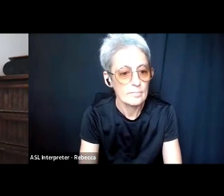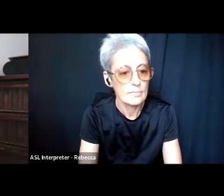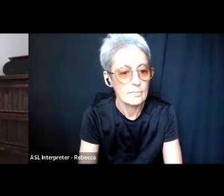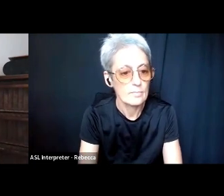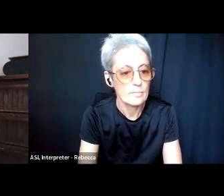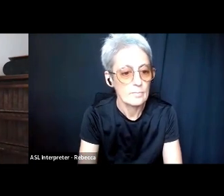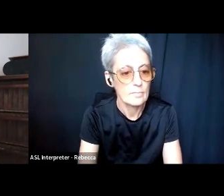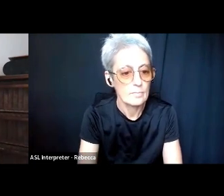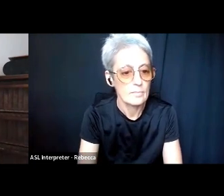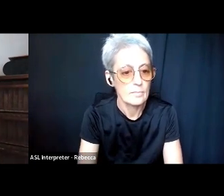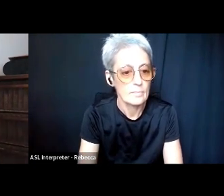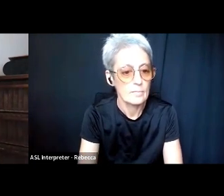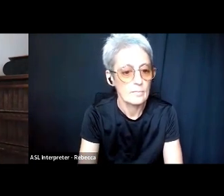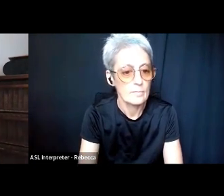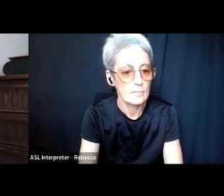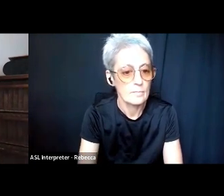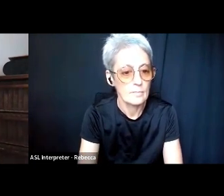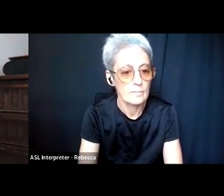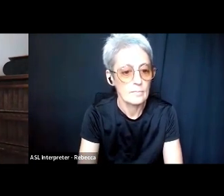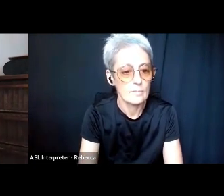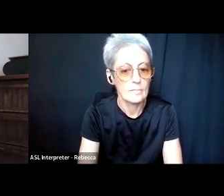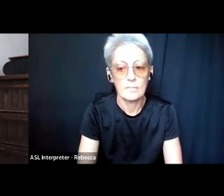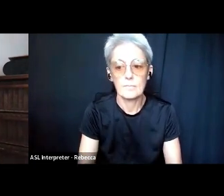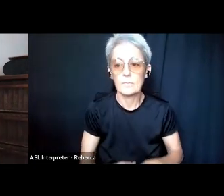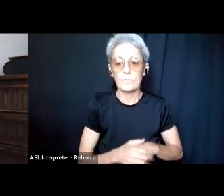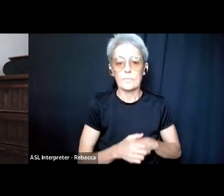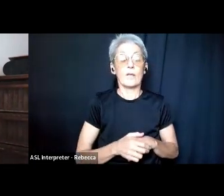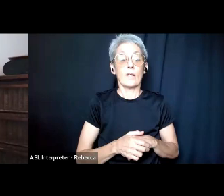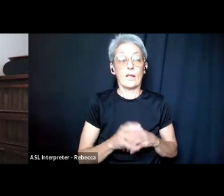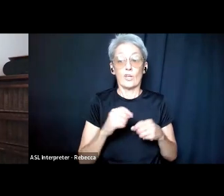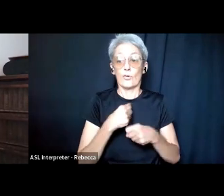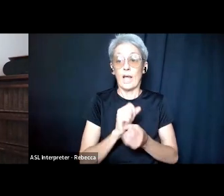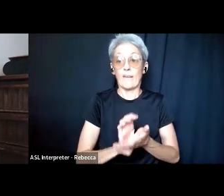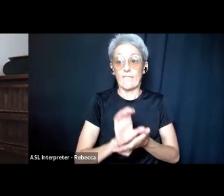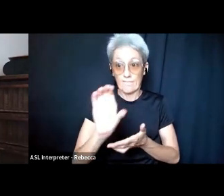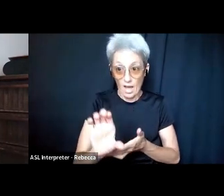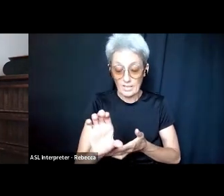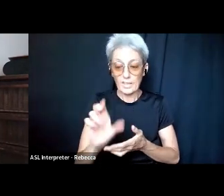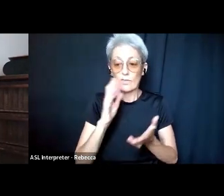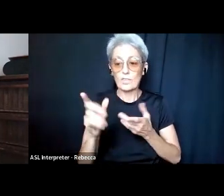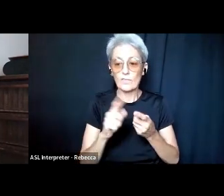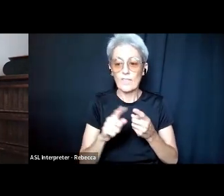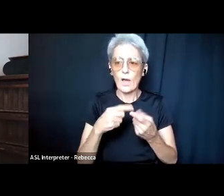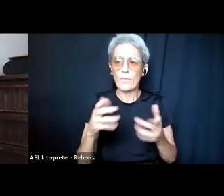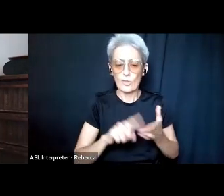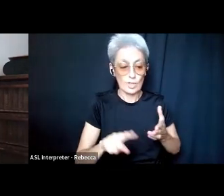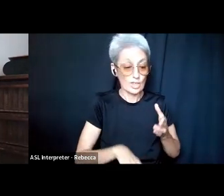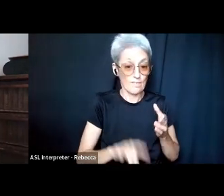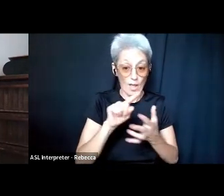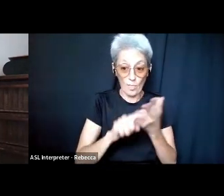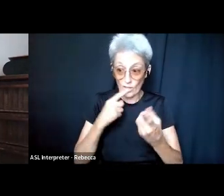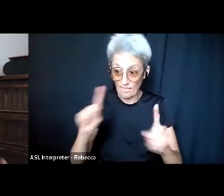create funding for the services that are known or found to be effective from research. So it's a really